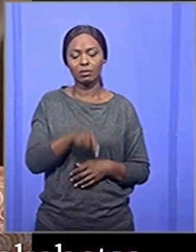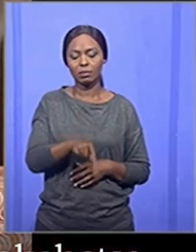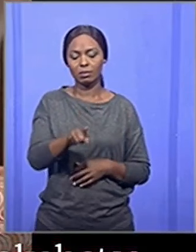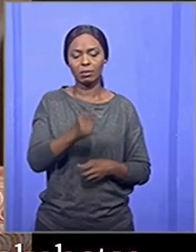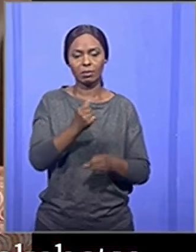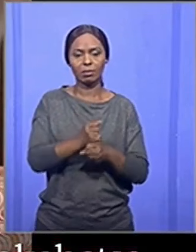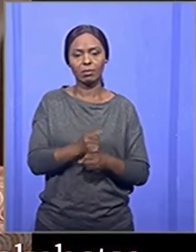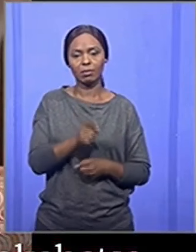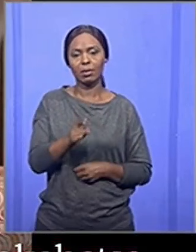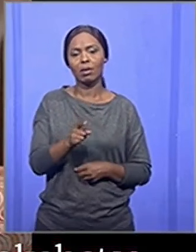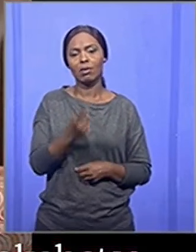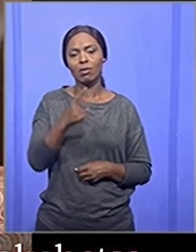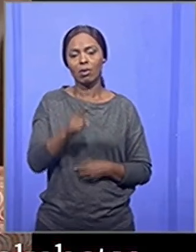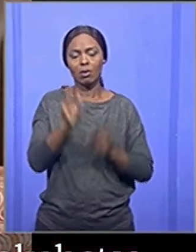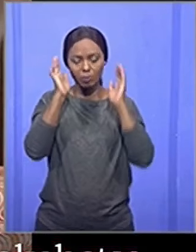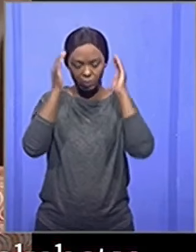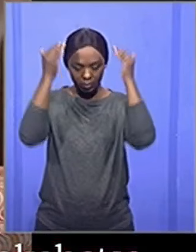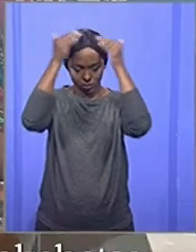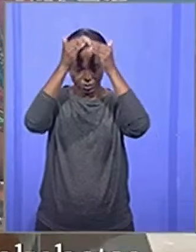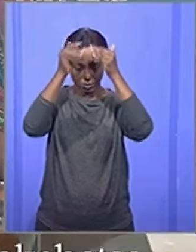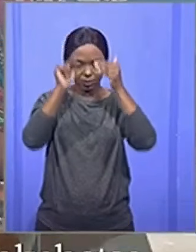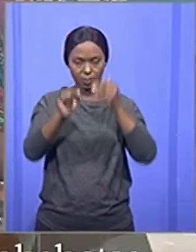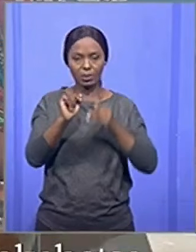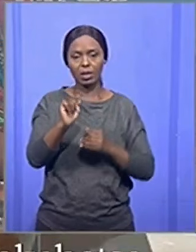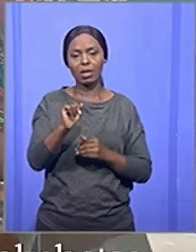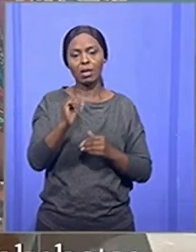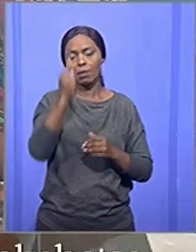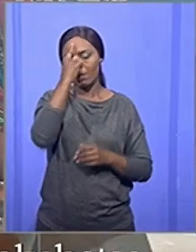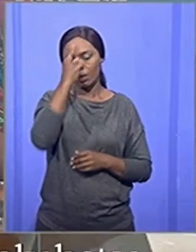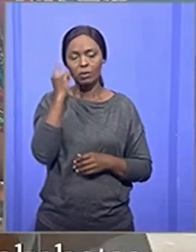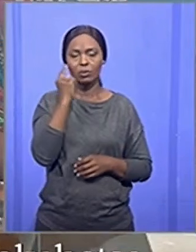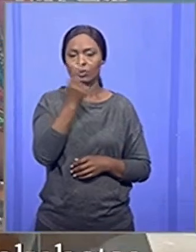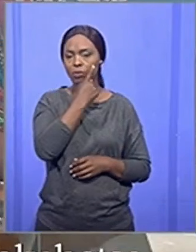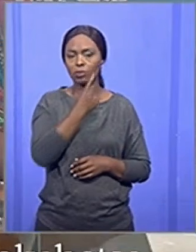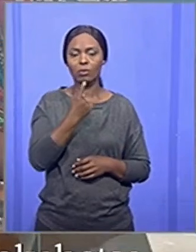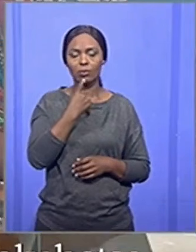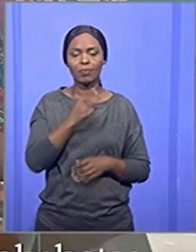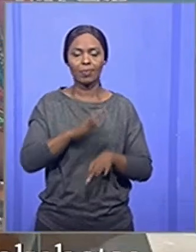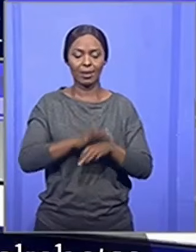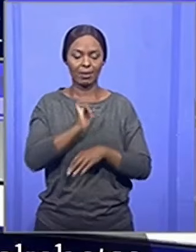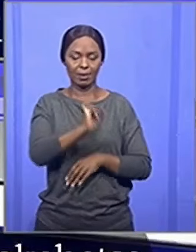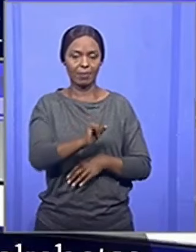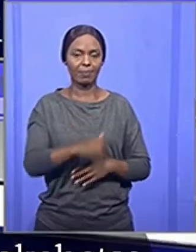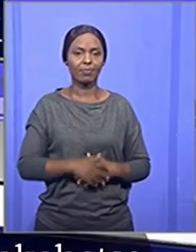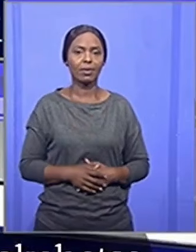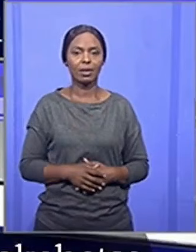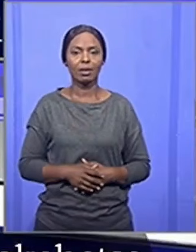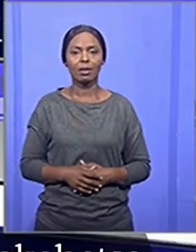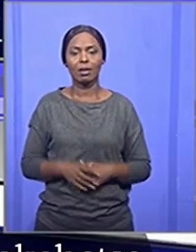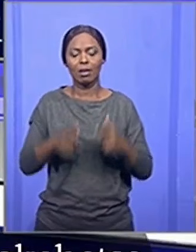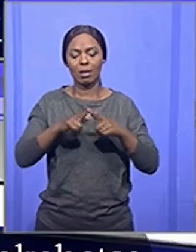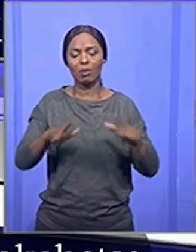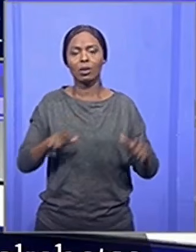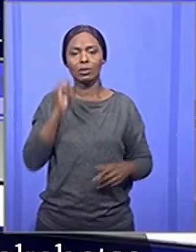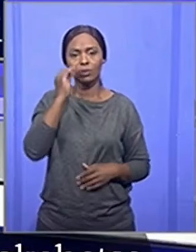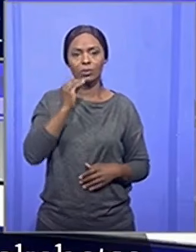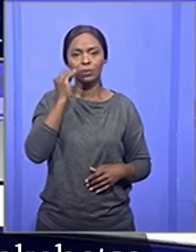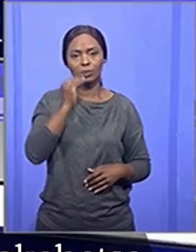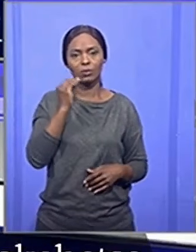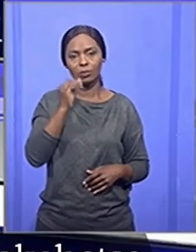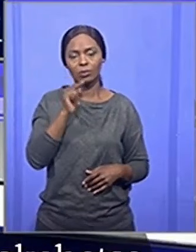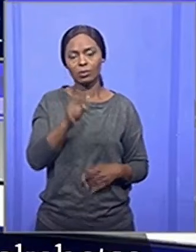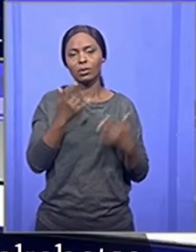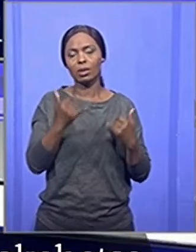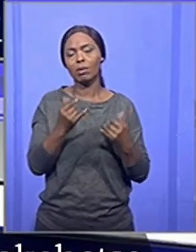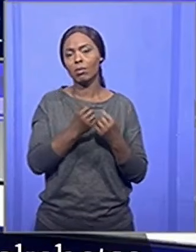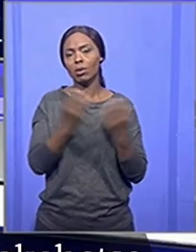tshwasana selemo sa Basotho ha re sheba mesebetsi ya moifo kgodisong ya puo ya Sesotho mme Mohale re ka re